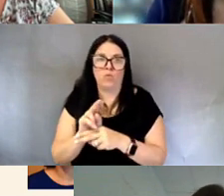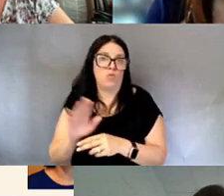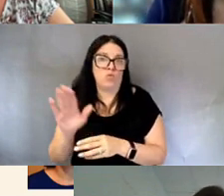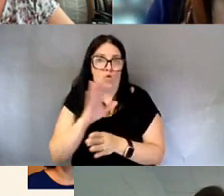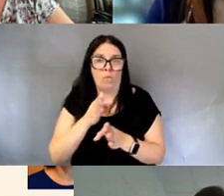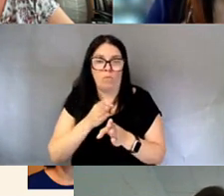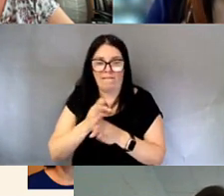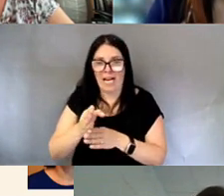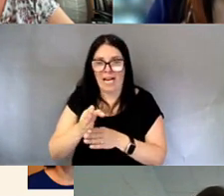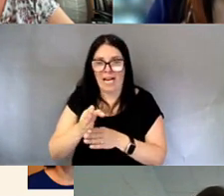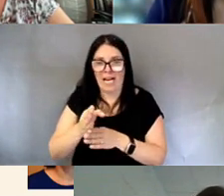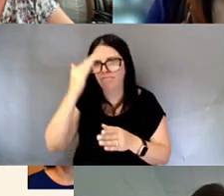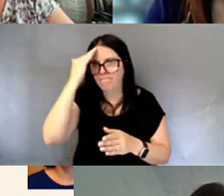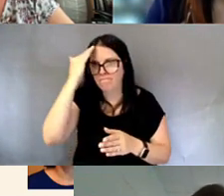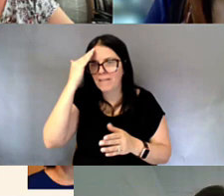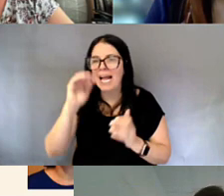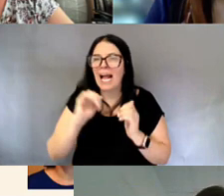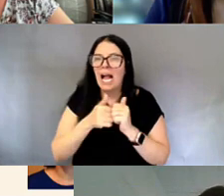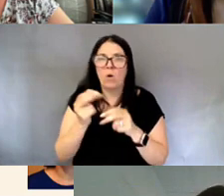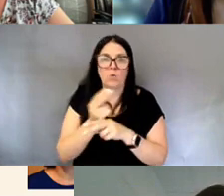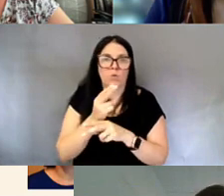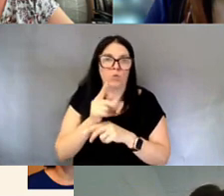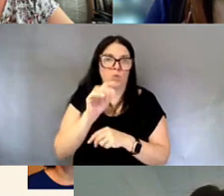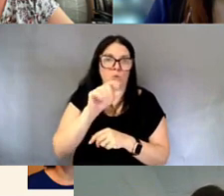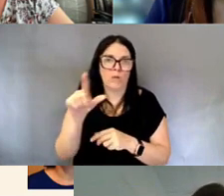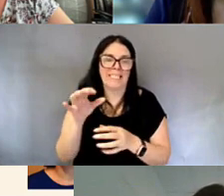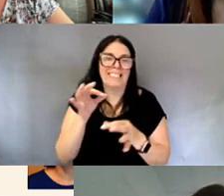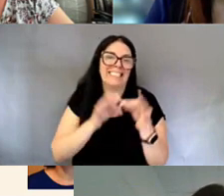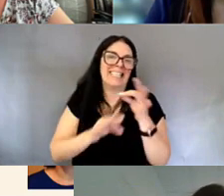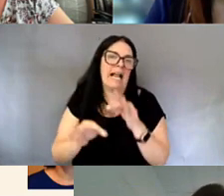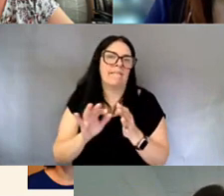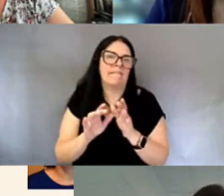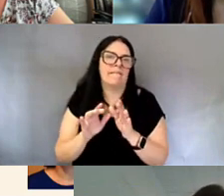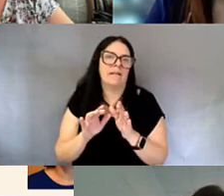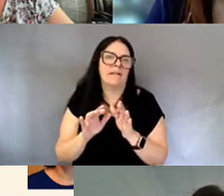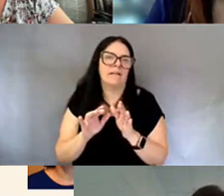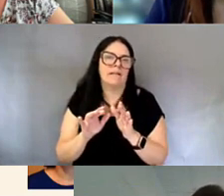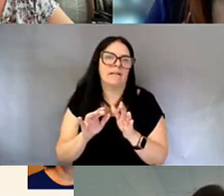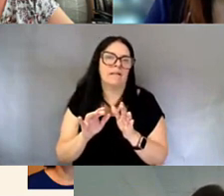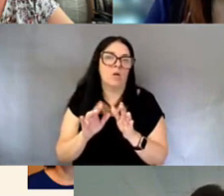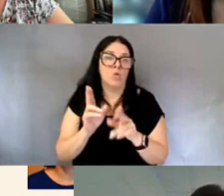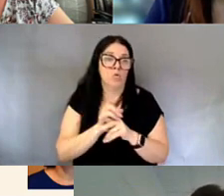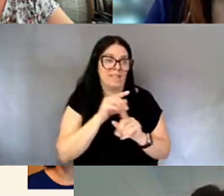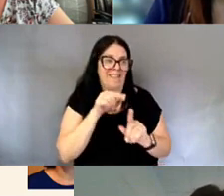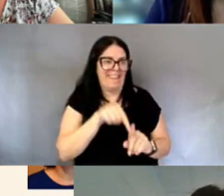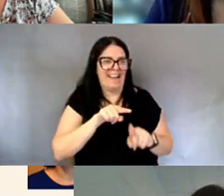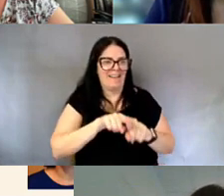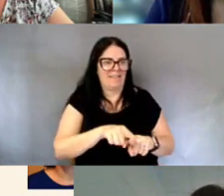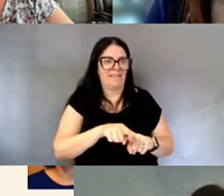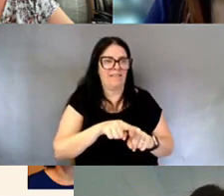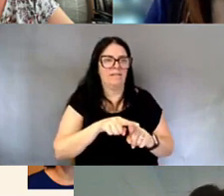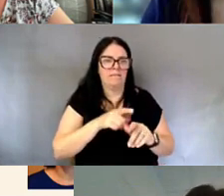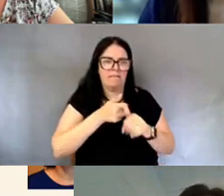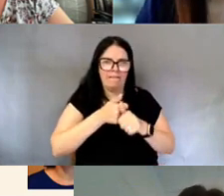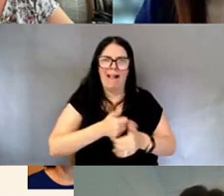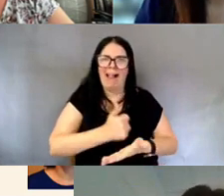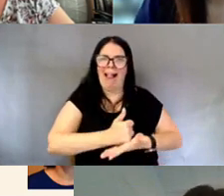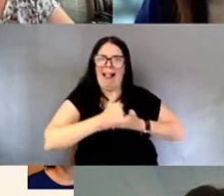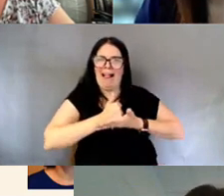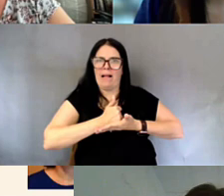judgment and could kind of use this as a tool instead of a rule. And that was a lot of language that kept reoccurring throughout the project.